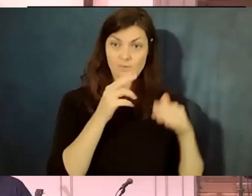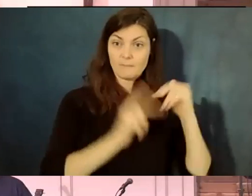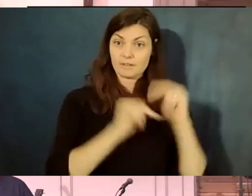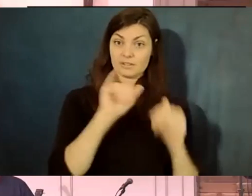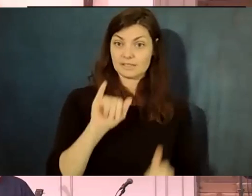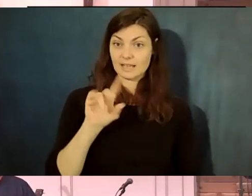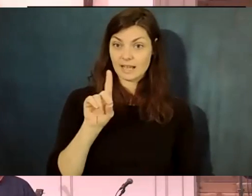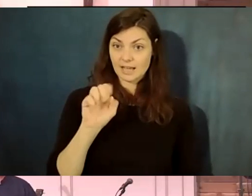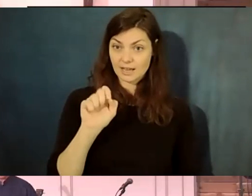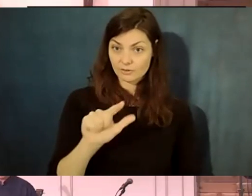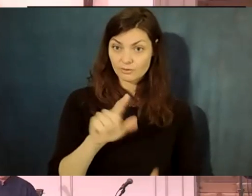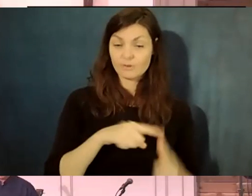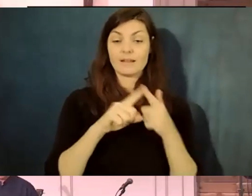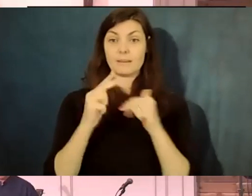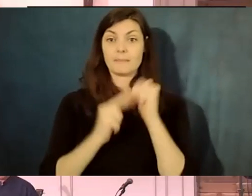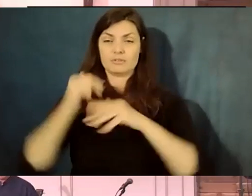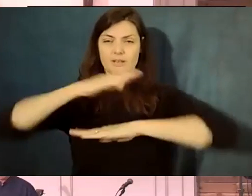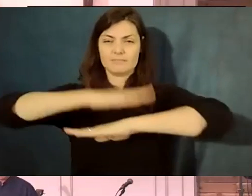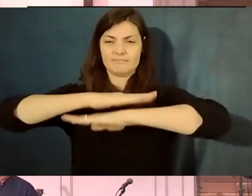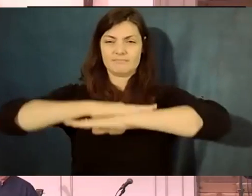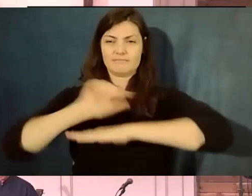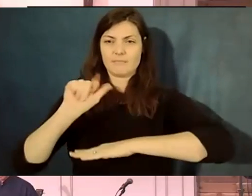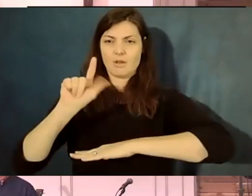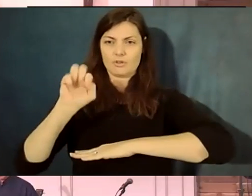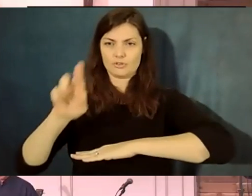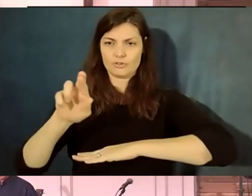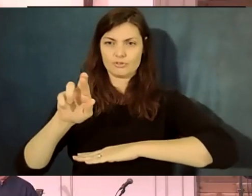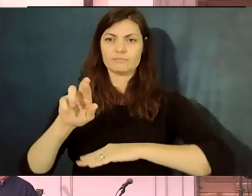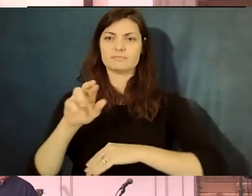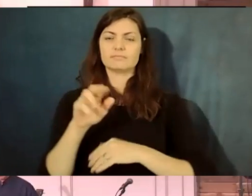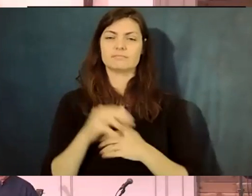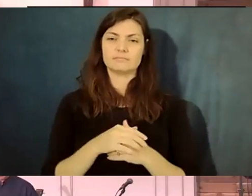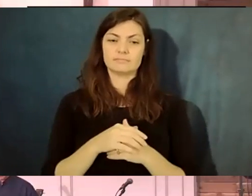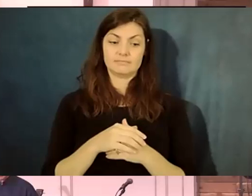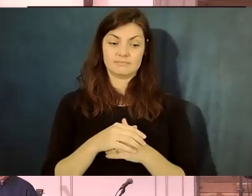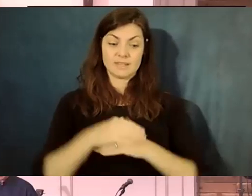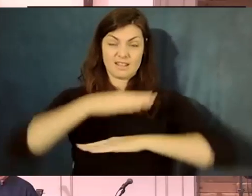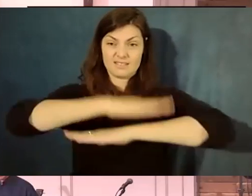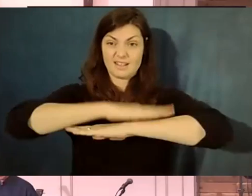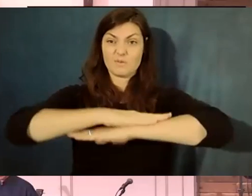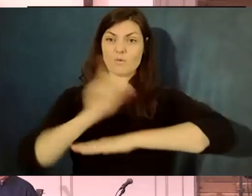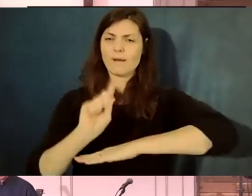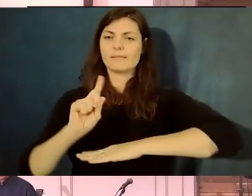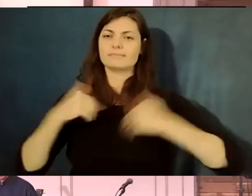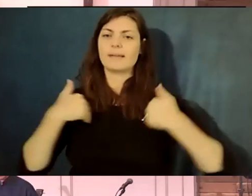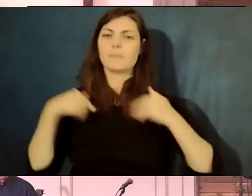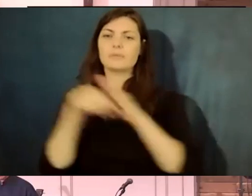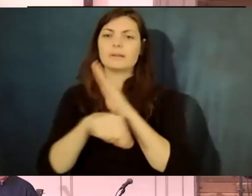altar before the idol. They're about to give sacrifices before this